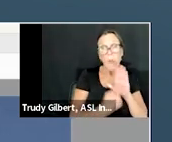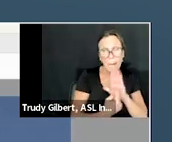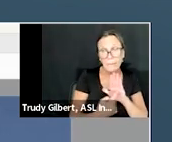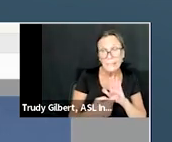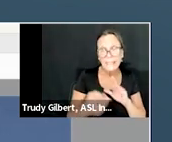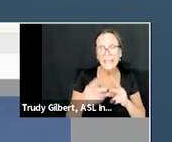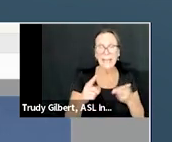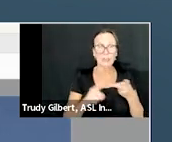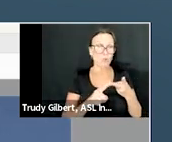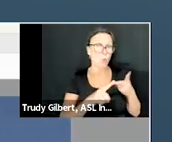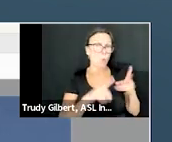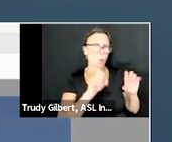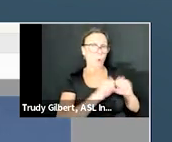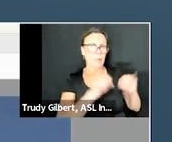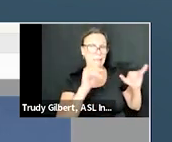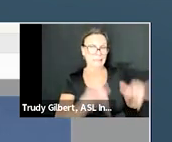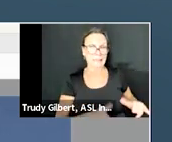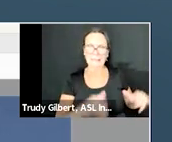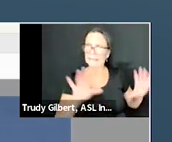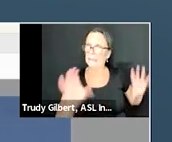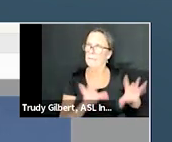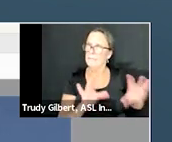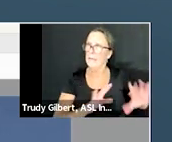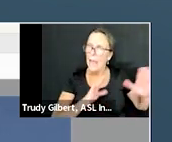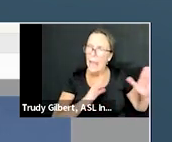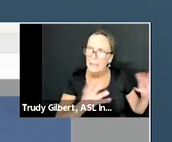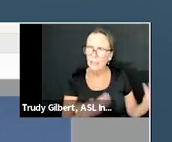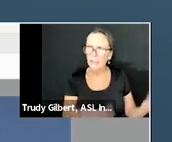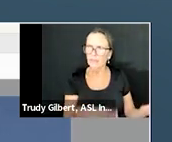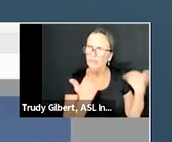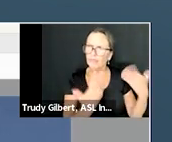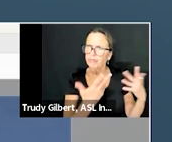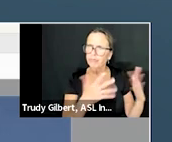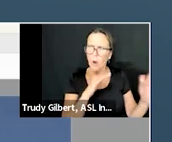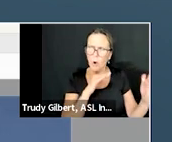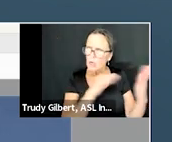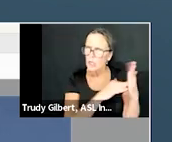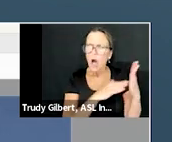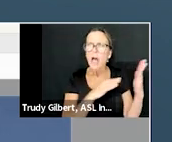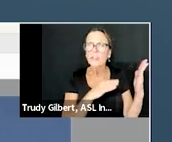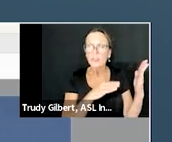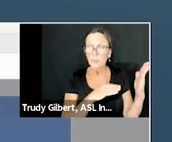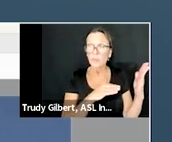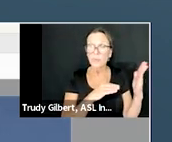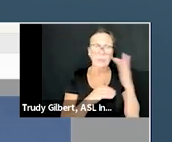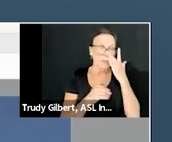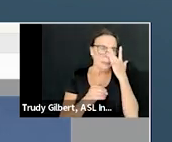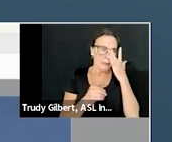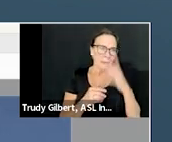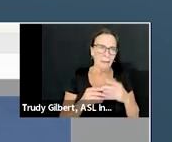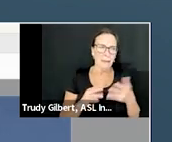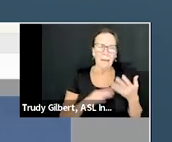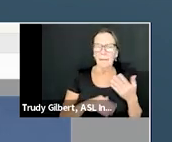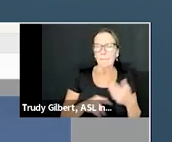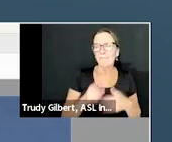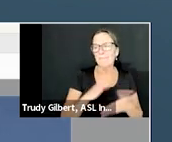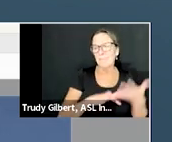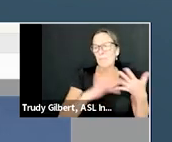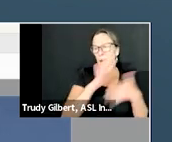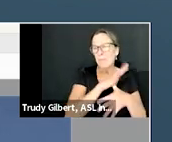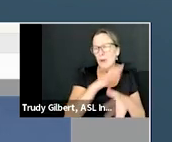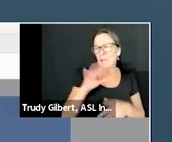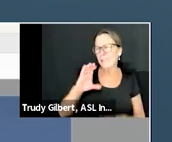systemic actions and lawsuits. And those are primarily on civil rights